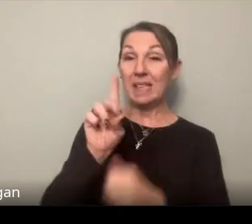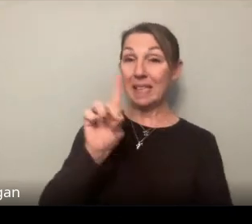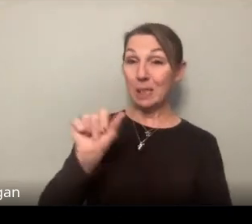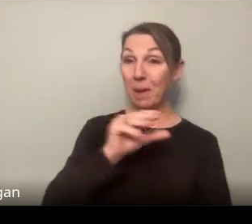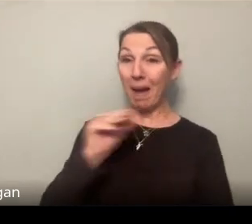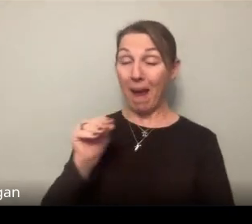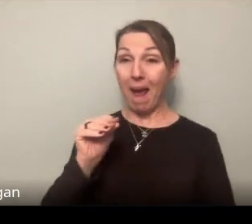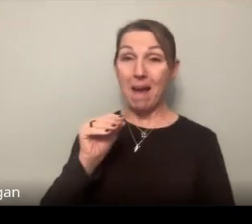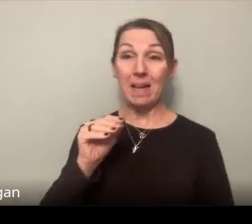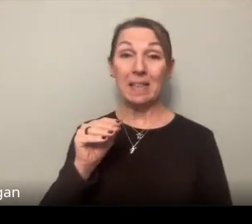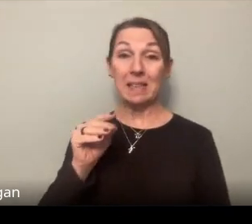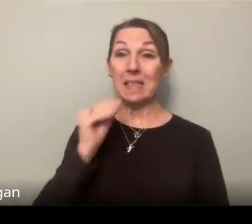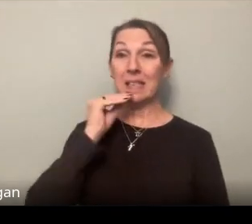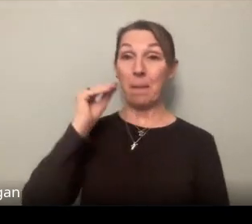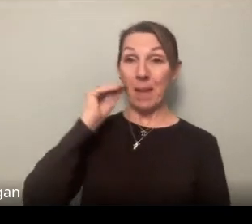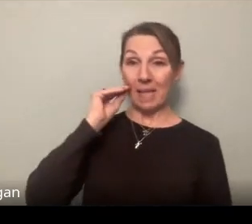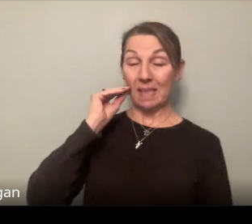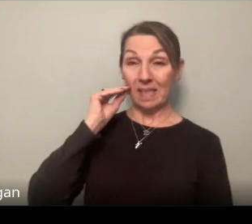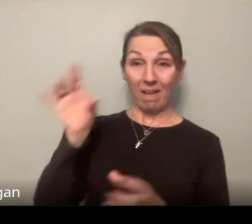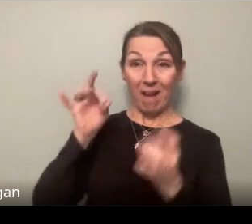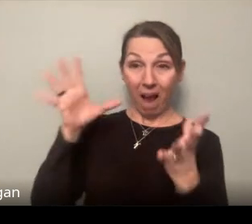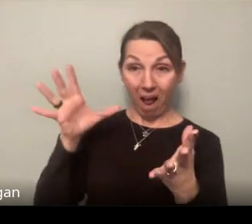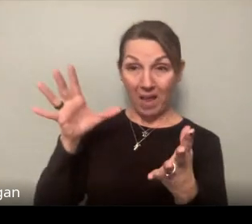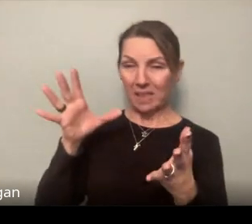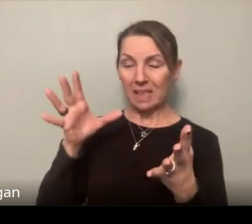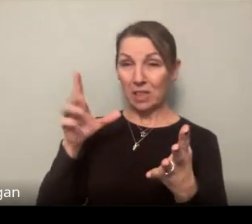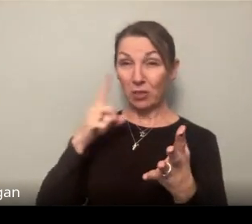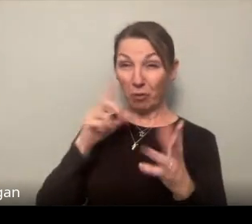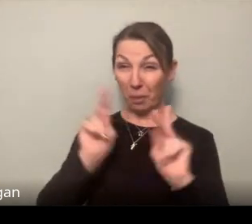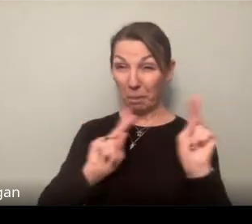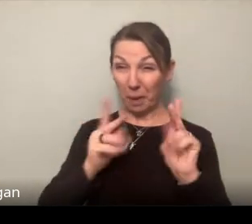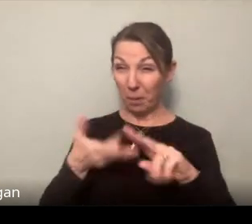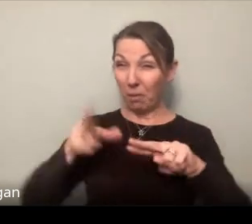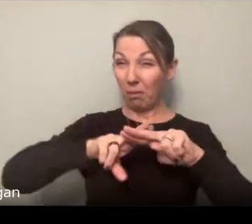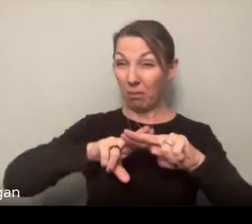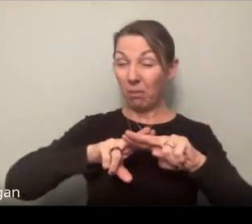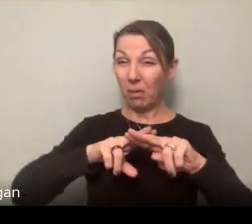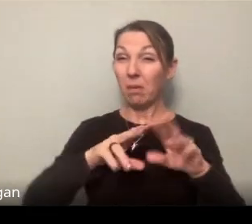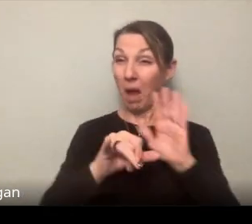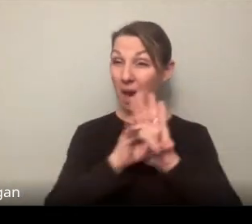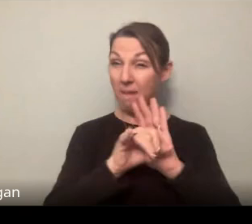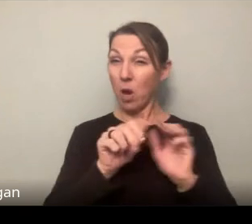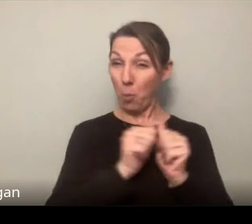don't identify as having a disability? Well, absolutely. And oftentimes,